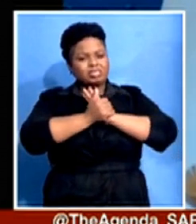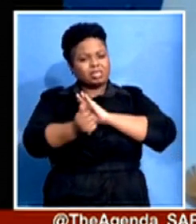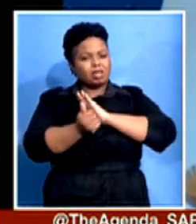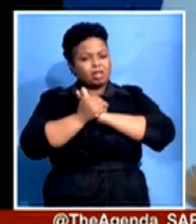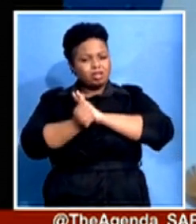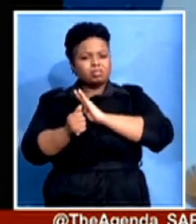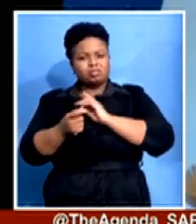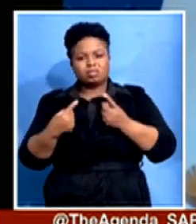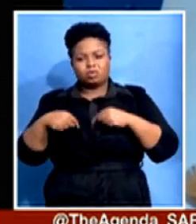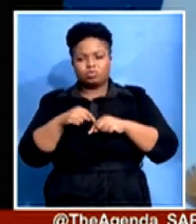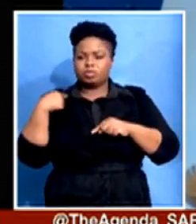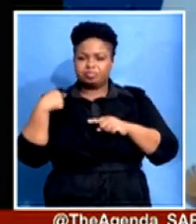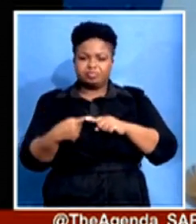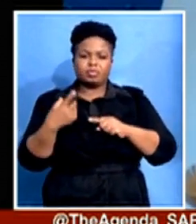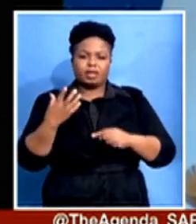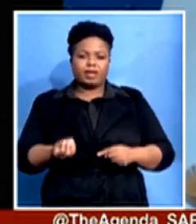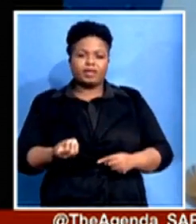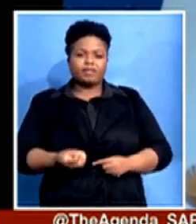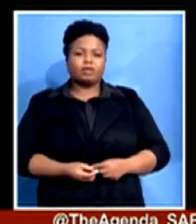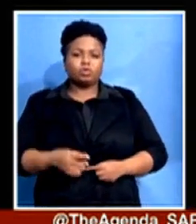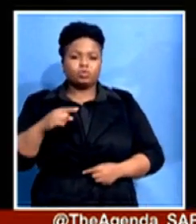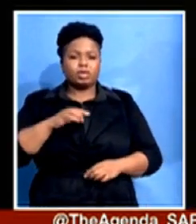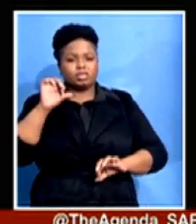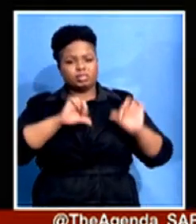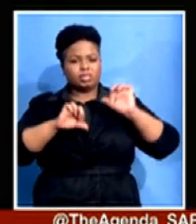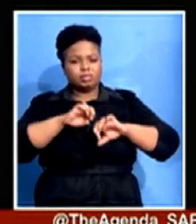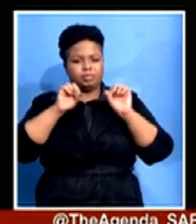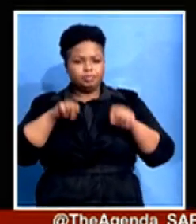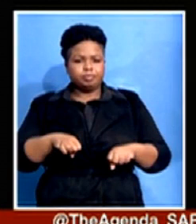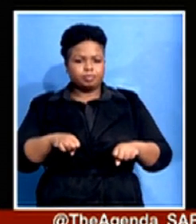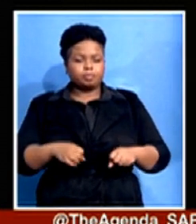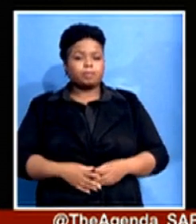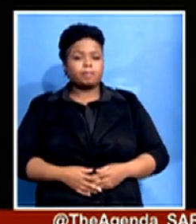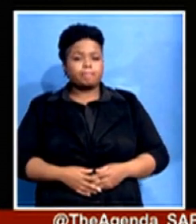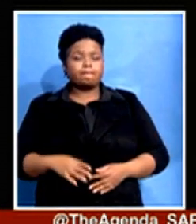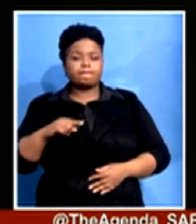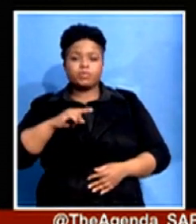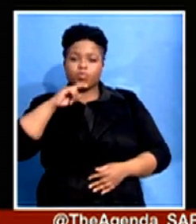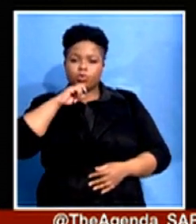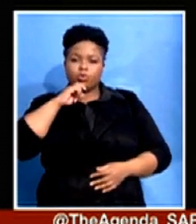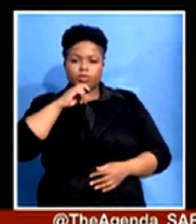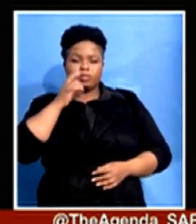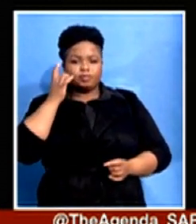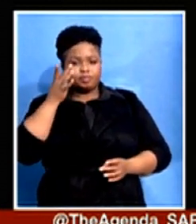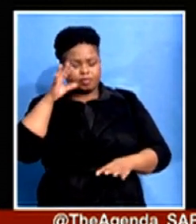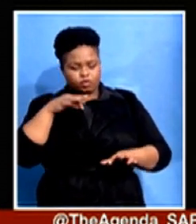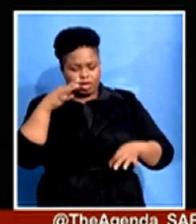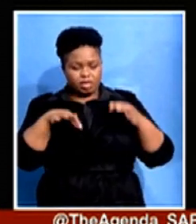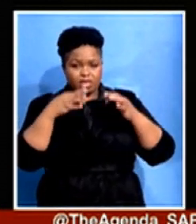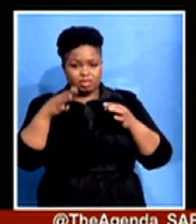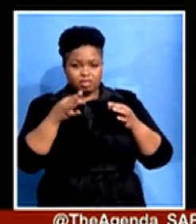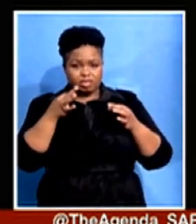in the science system to use data and data analytics to support the understanding of what was happening.